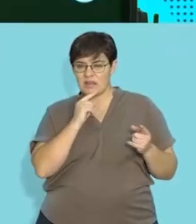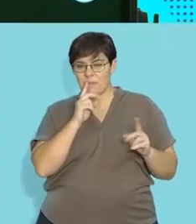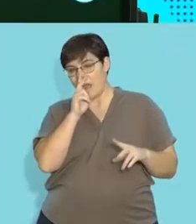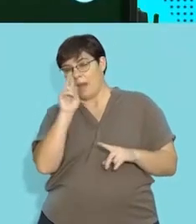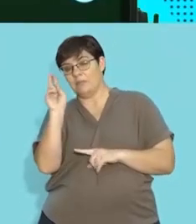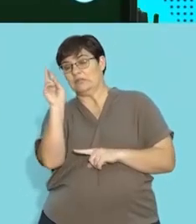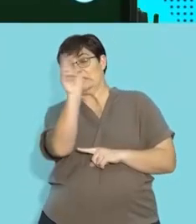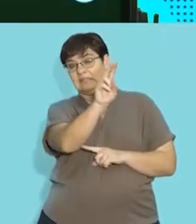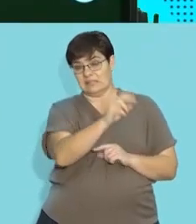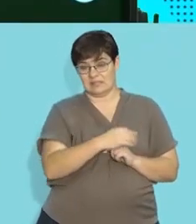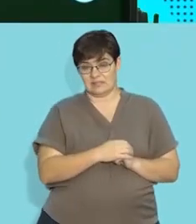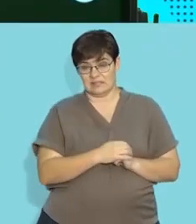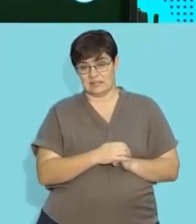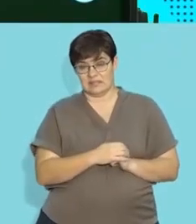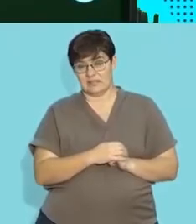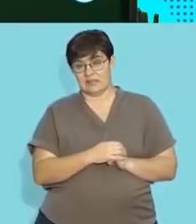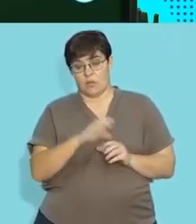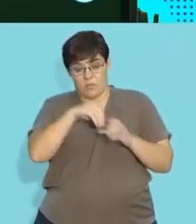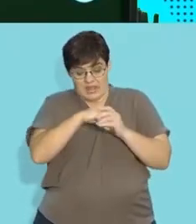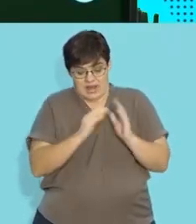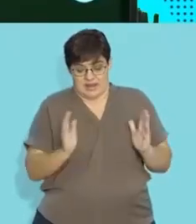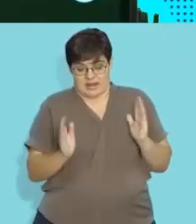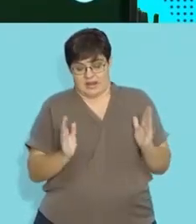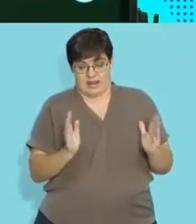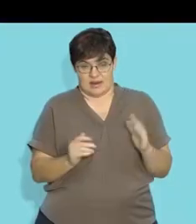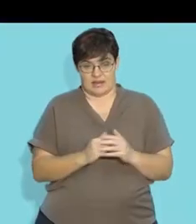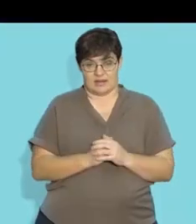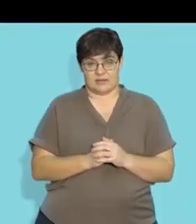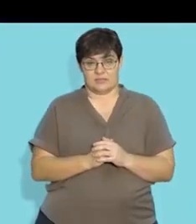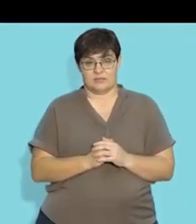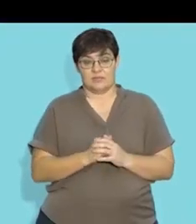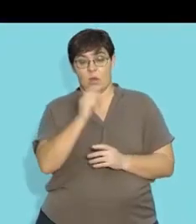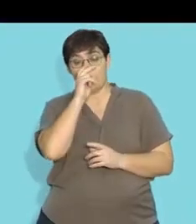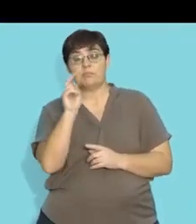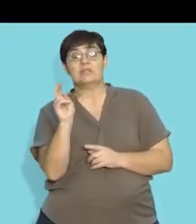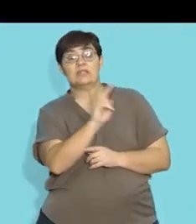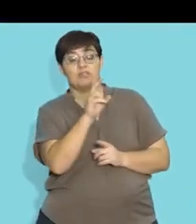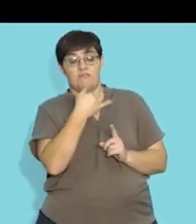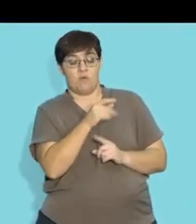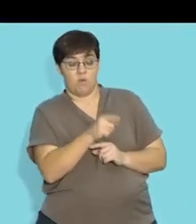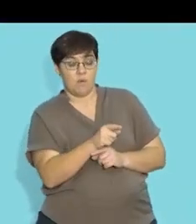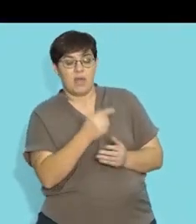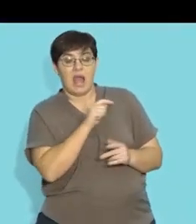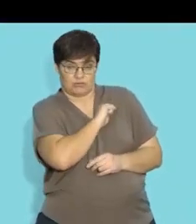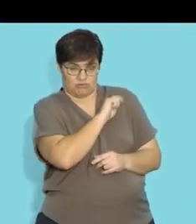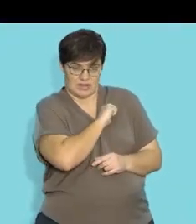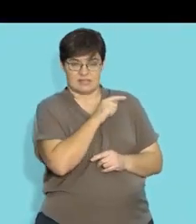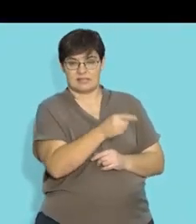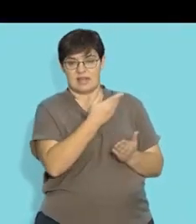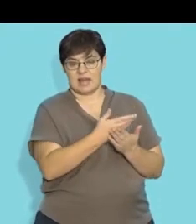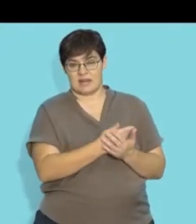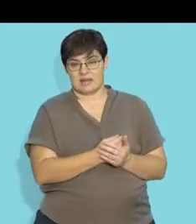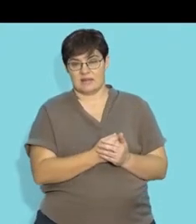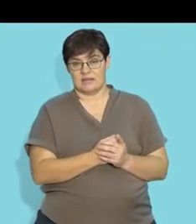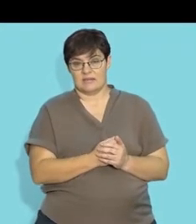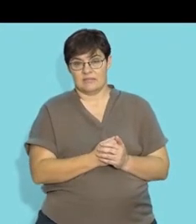interpolate. I'm predicting inside the range. So the prediction for this, I can rely on the